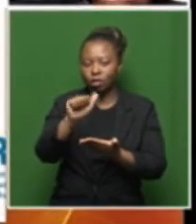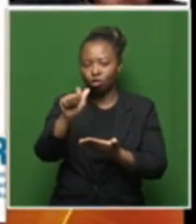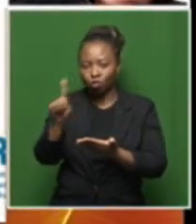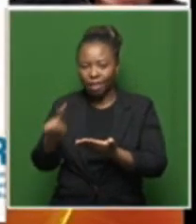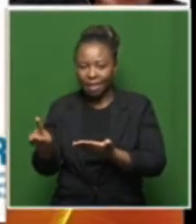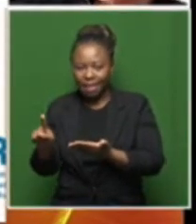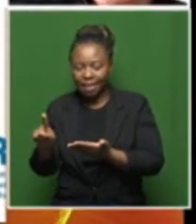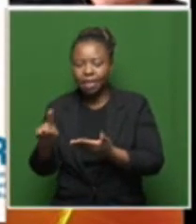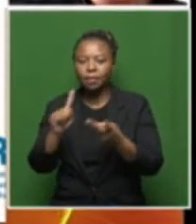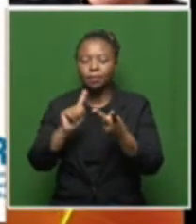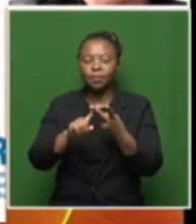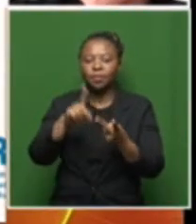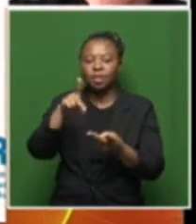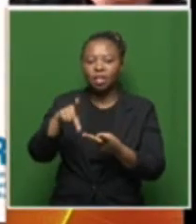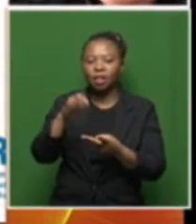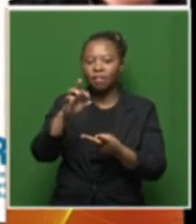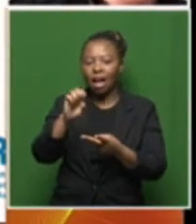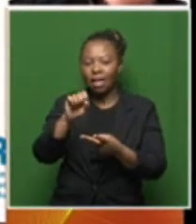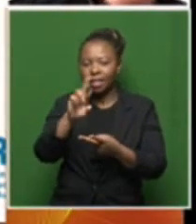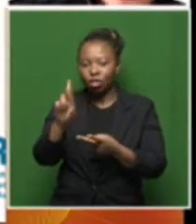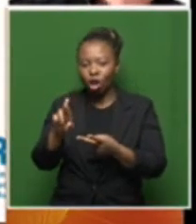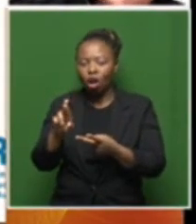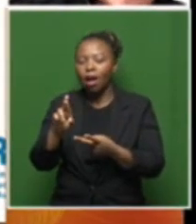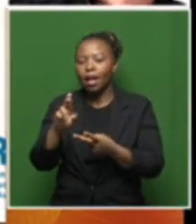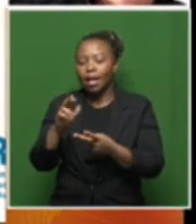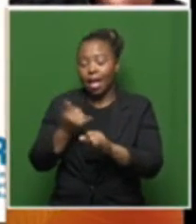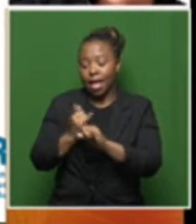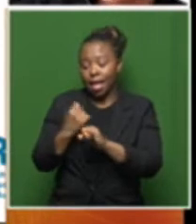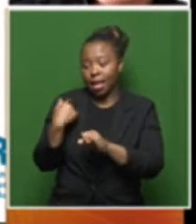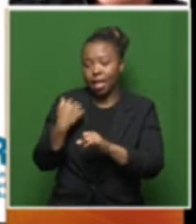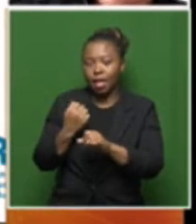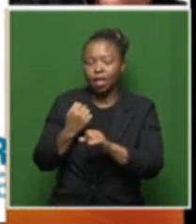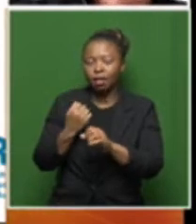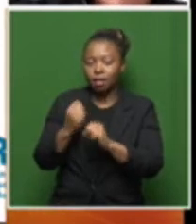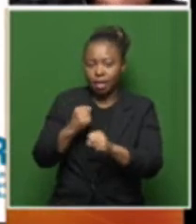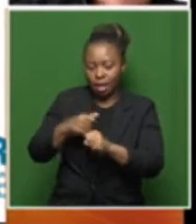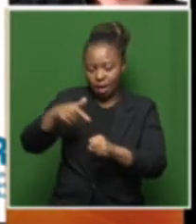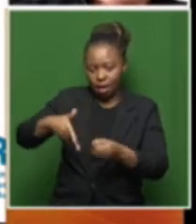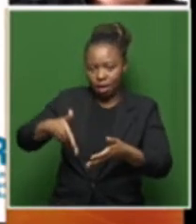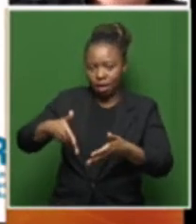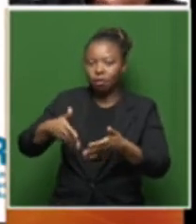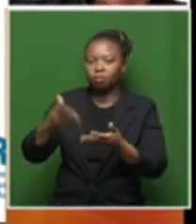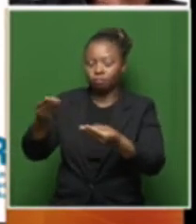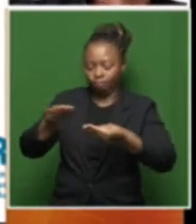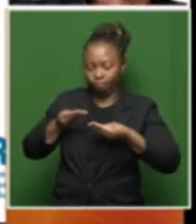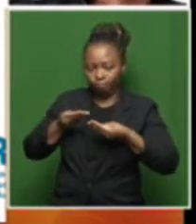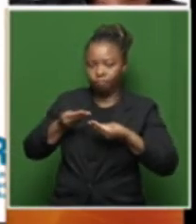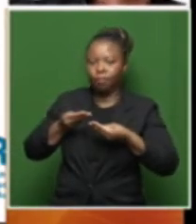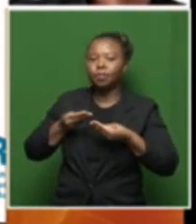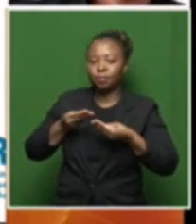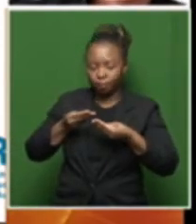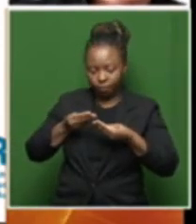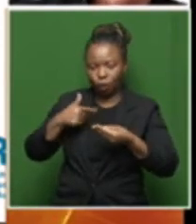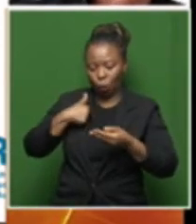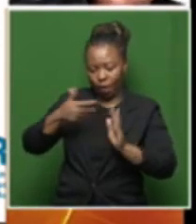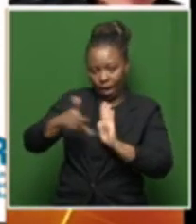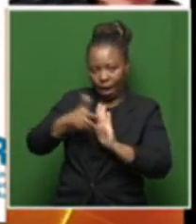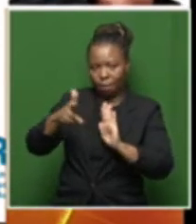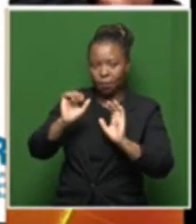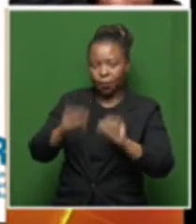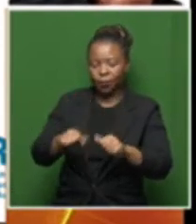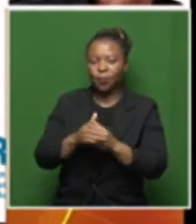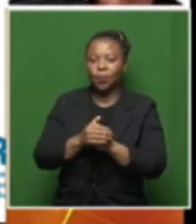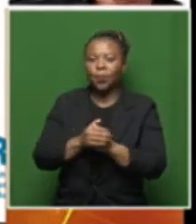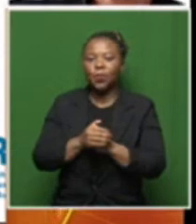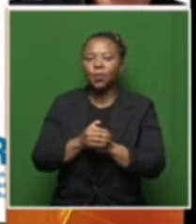met with Pfizer early in the year, and now they had submitted and have been authorized. We also met with